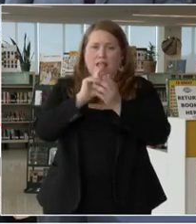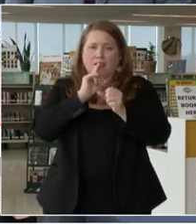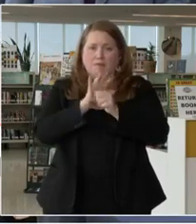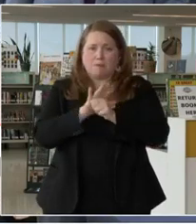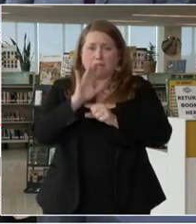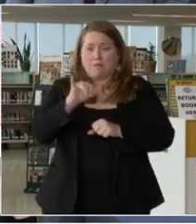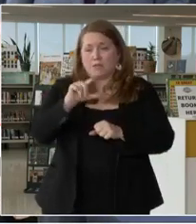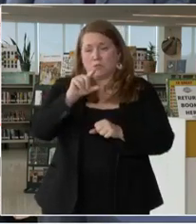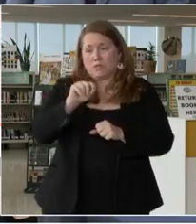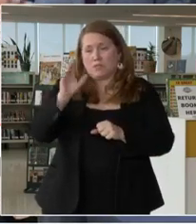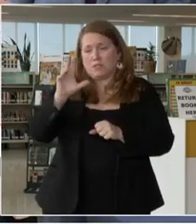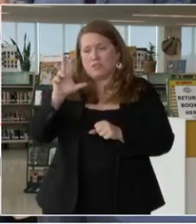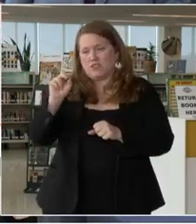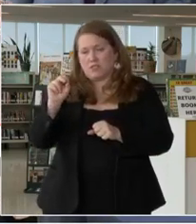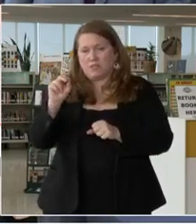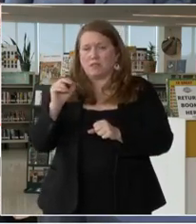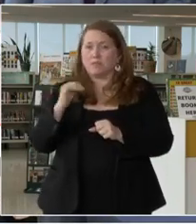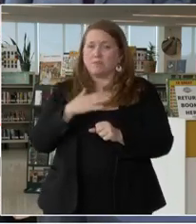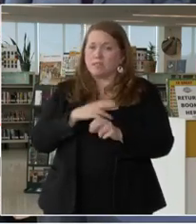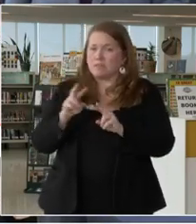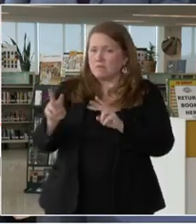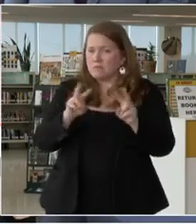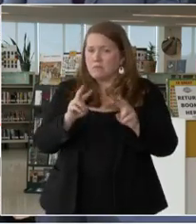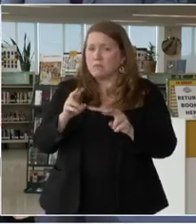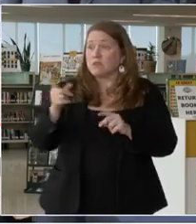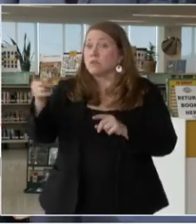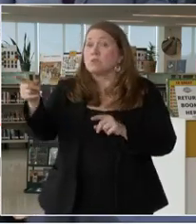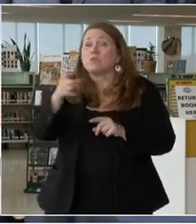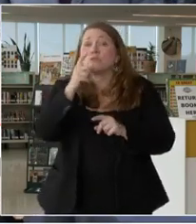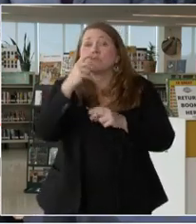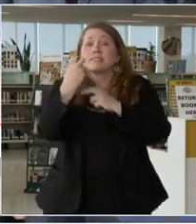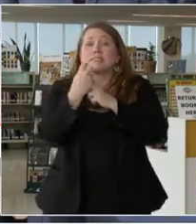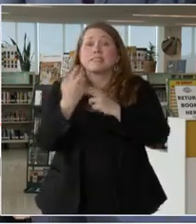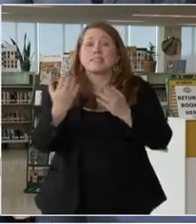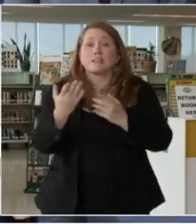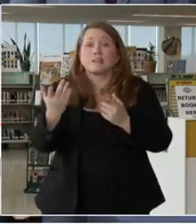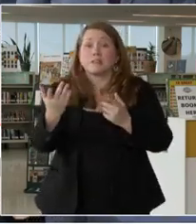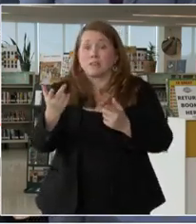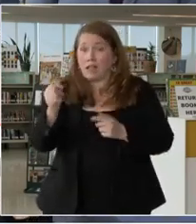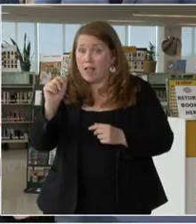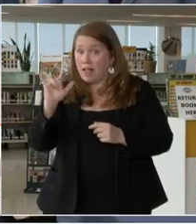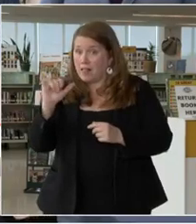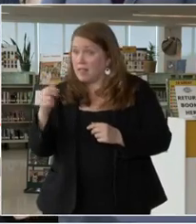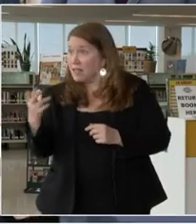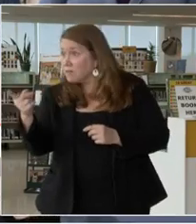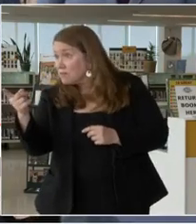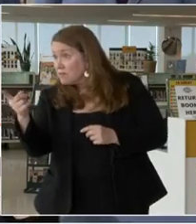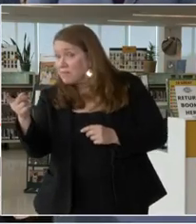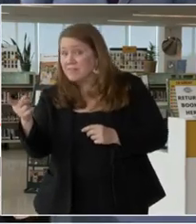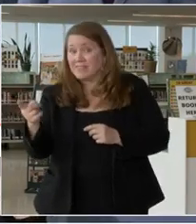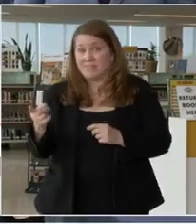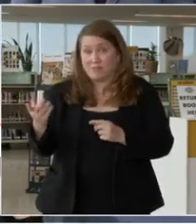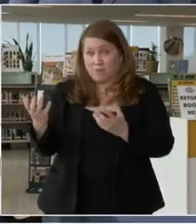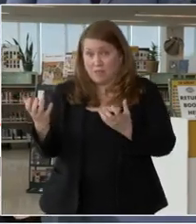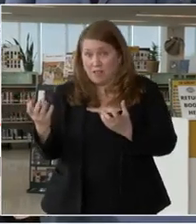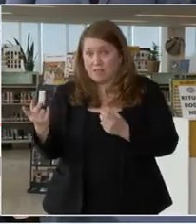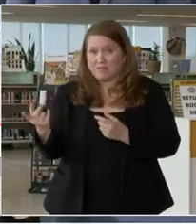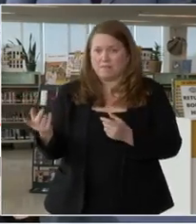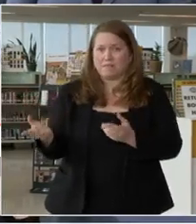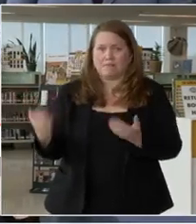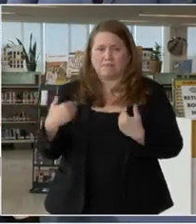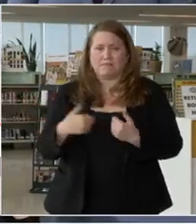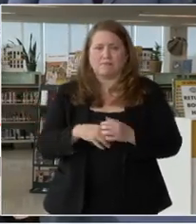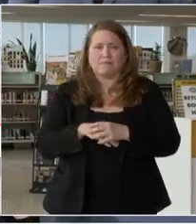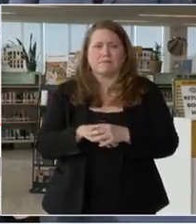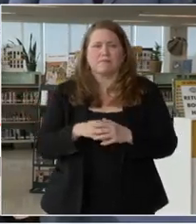asking that question. I look forward to you two sitting here in this seat and we signing you up, Aaliyah. Thank you. Any other questions? Yes, ma'am. So my name is